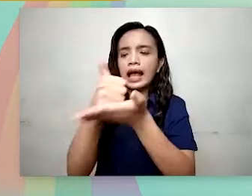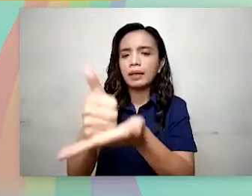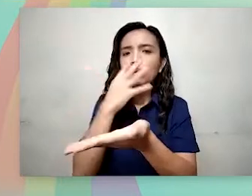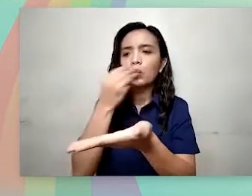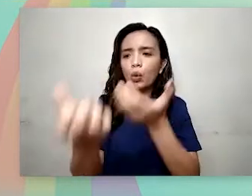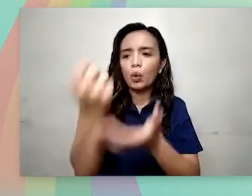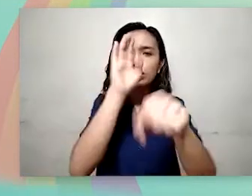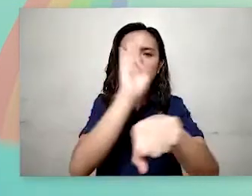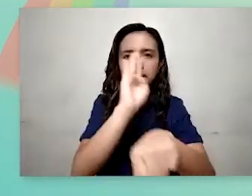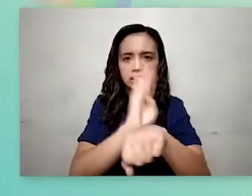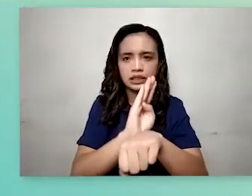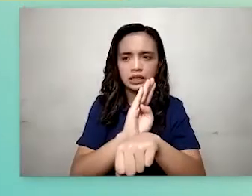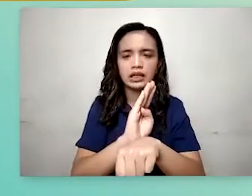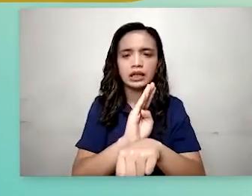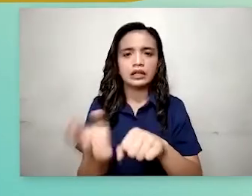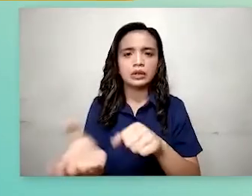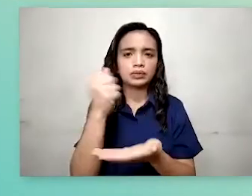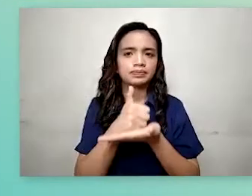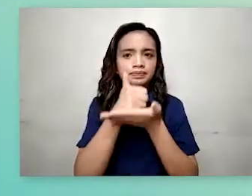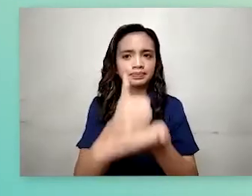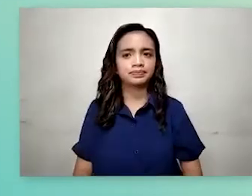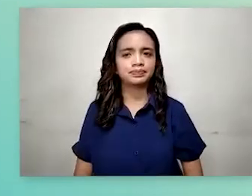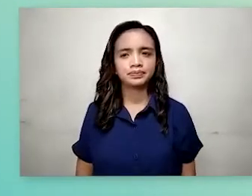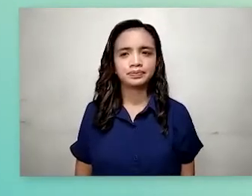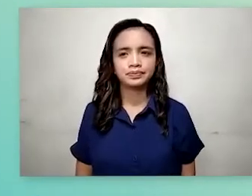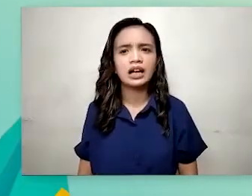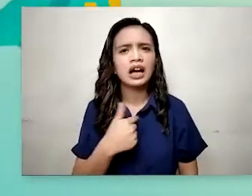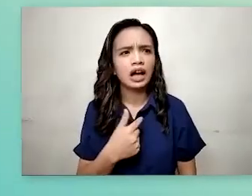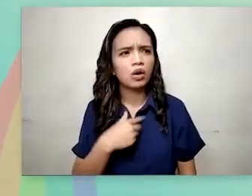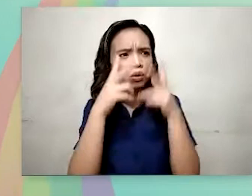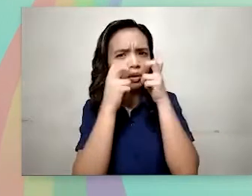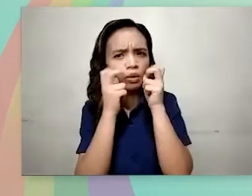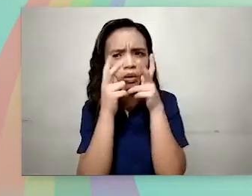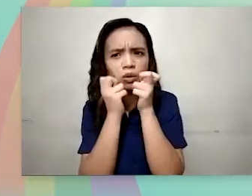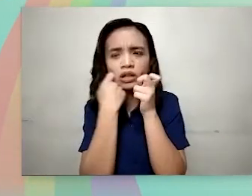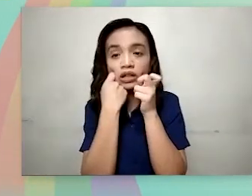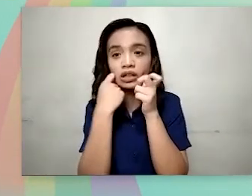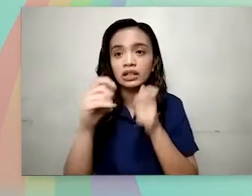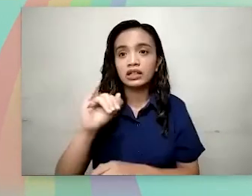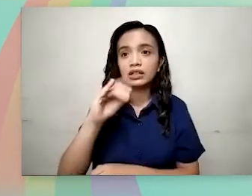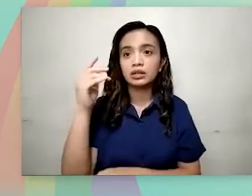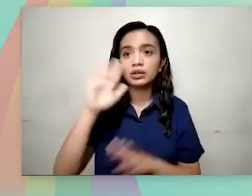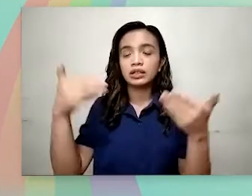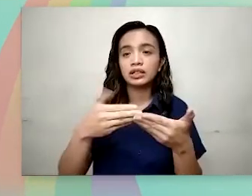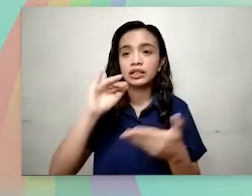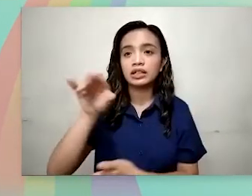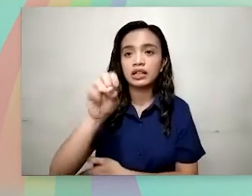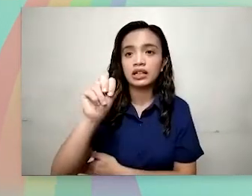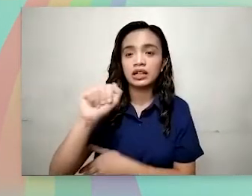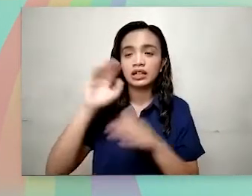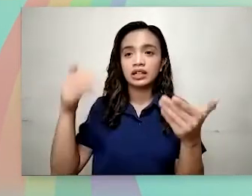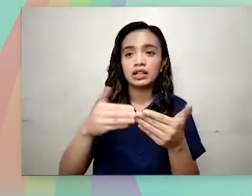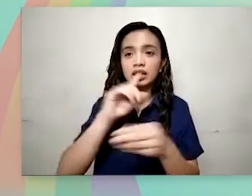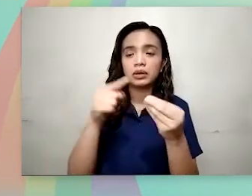help MSMEs build their own resilience? Well, I heard a while ago that Jonna was introducing the micro and